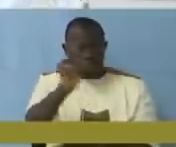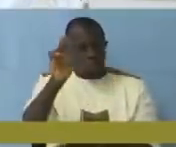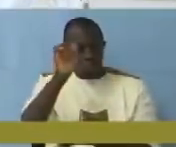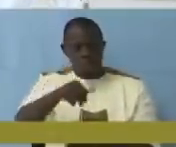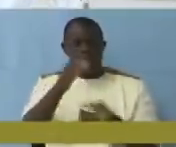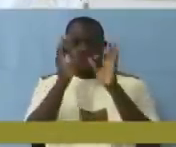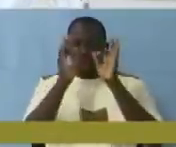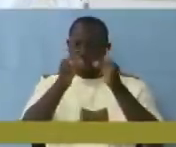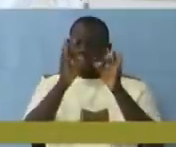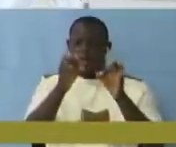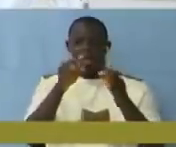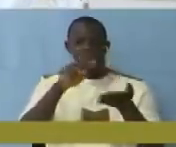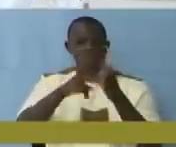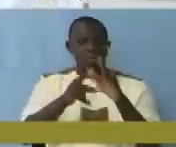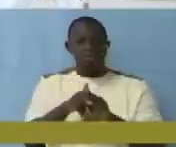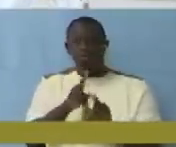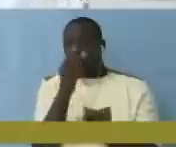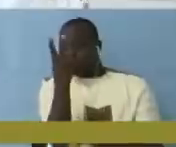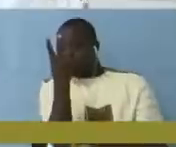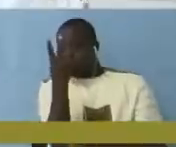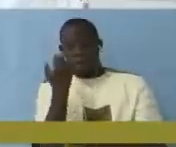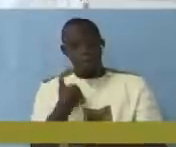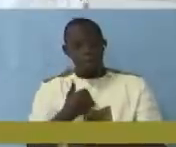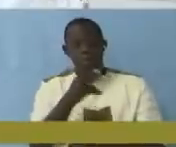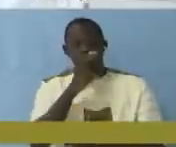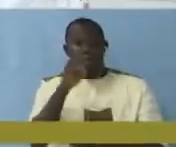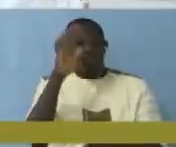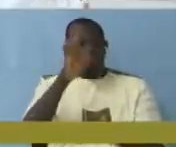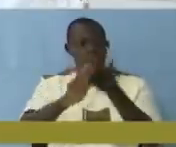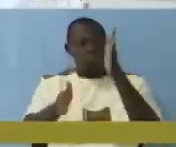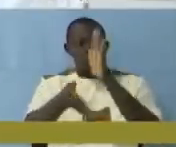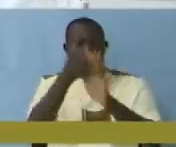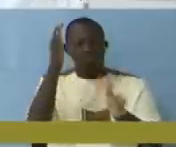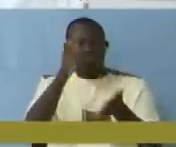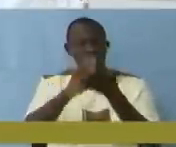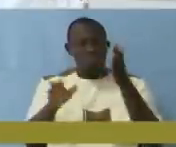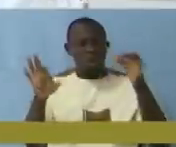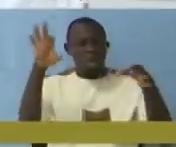is that two people who have no connection with each other.